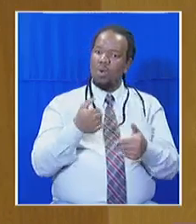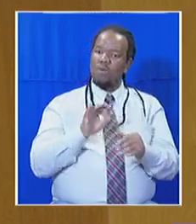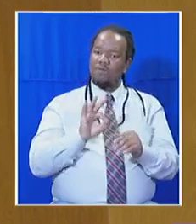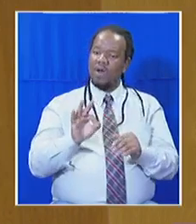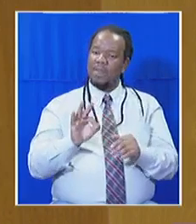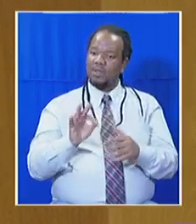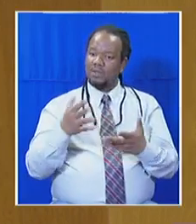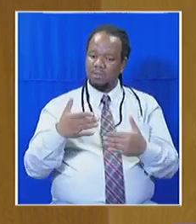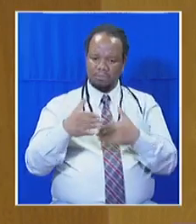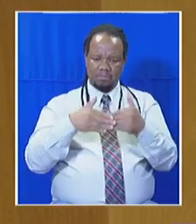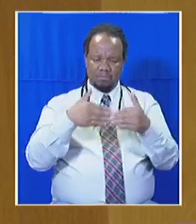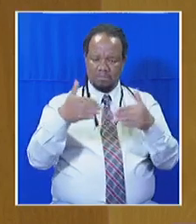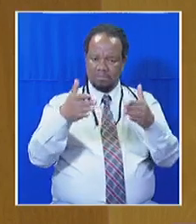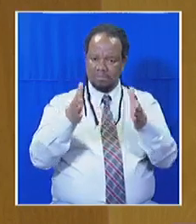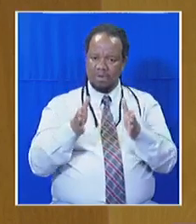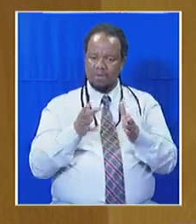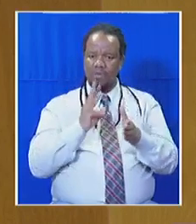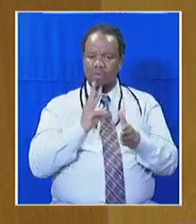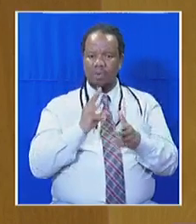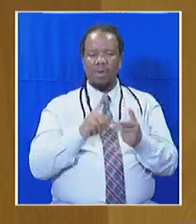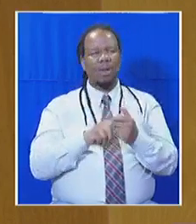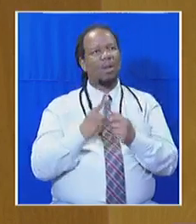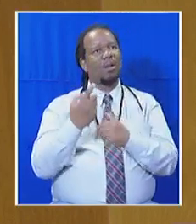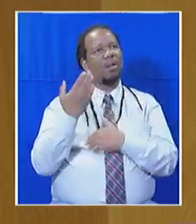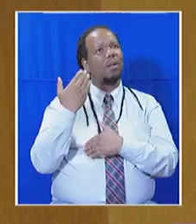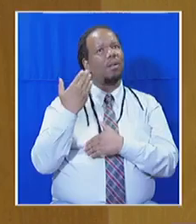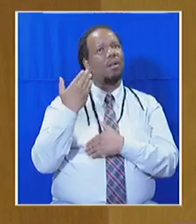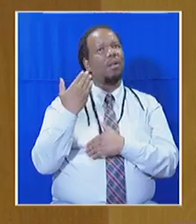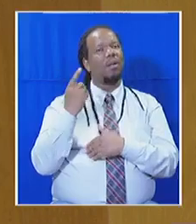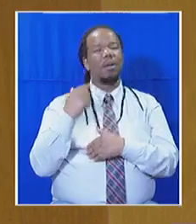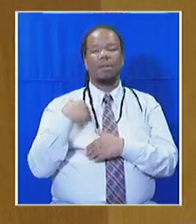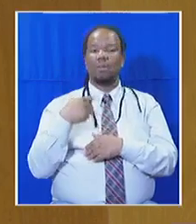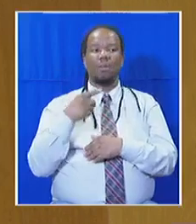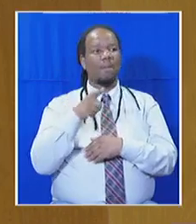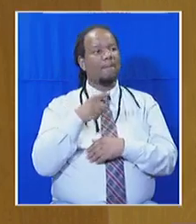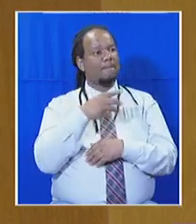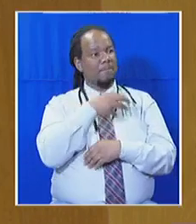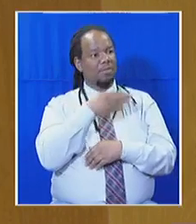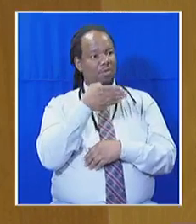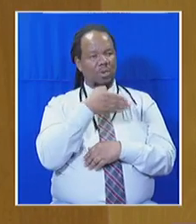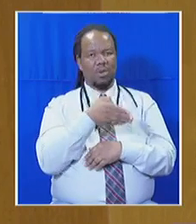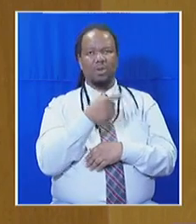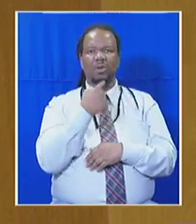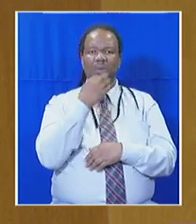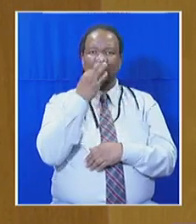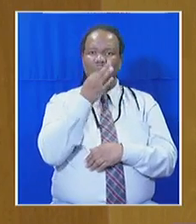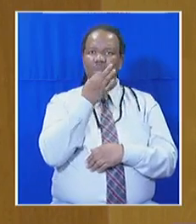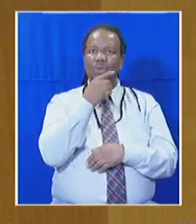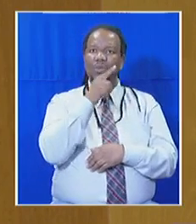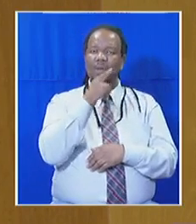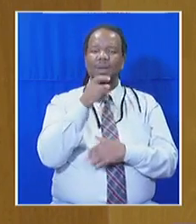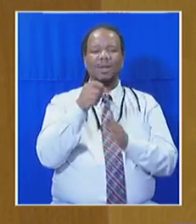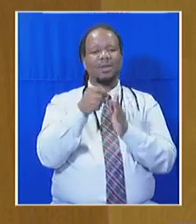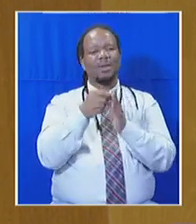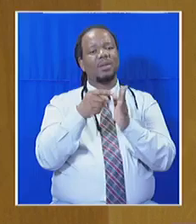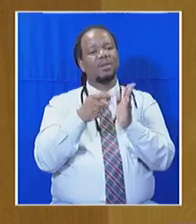water infrastructure. Last time you were here, Minister, you said you would announce the date for the